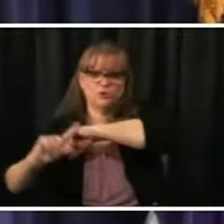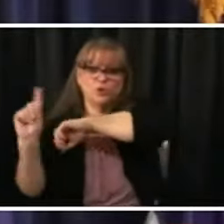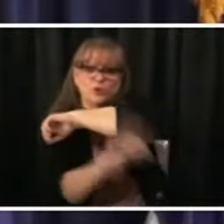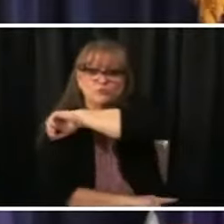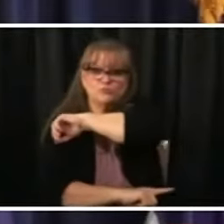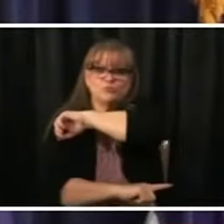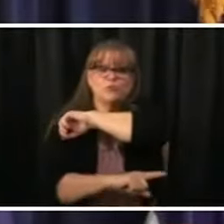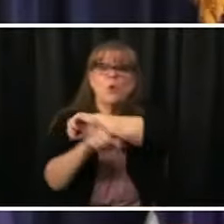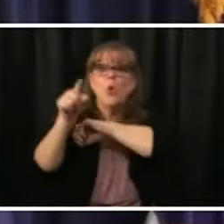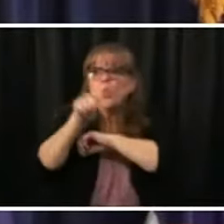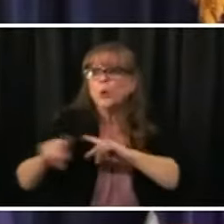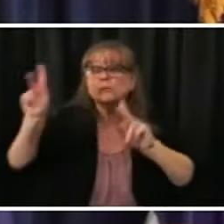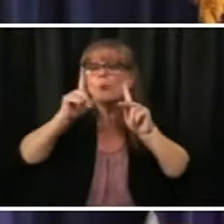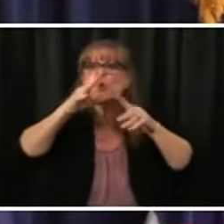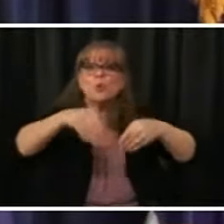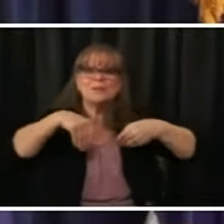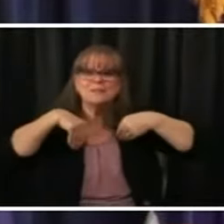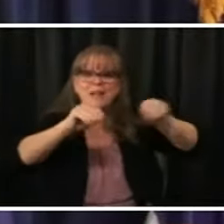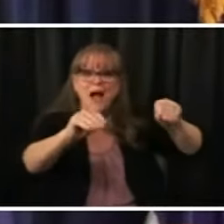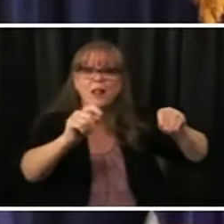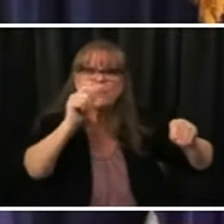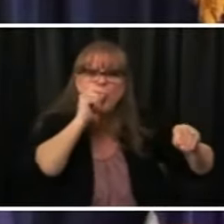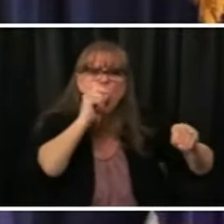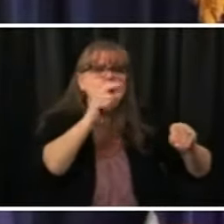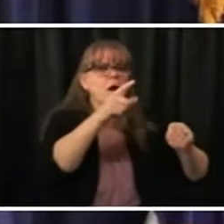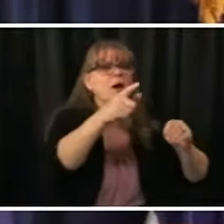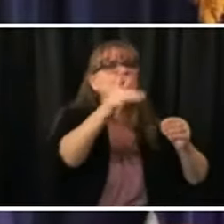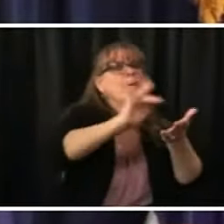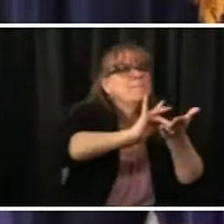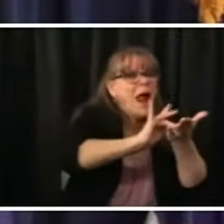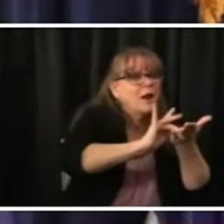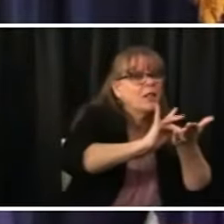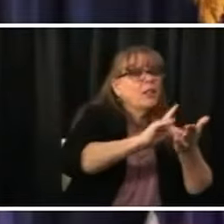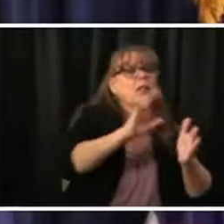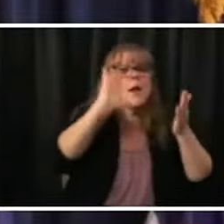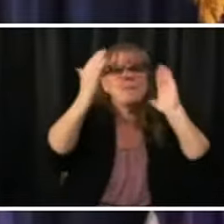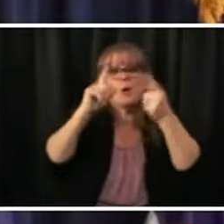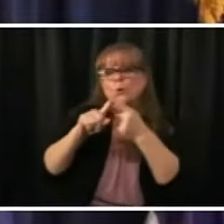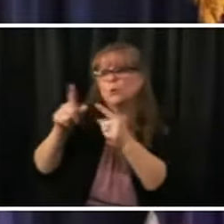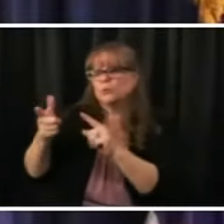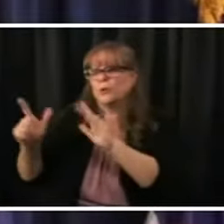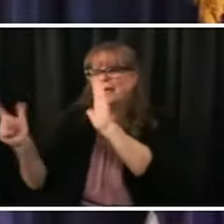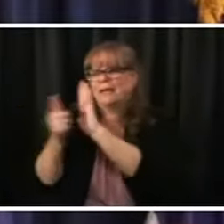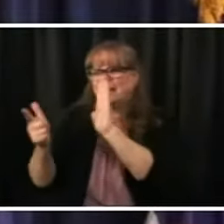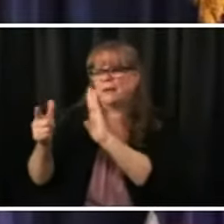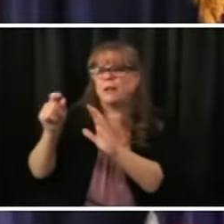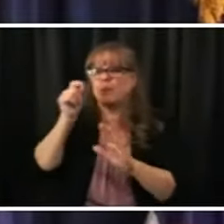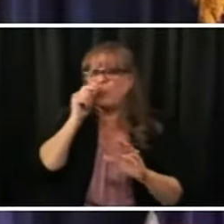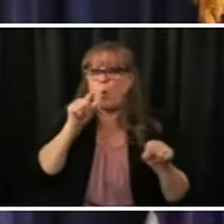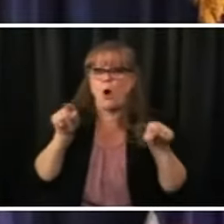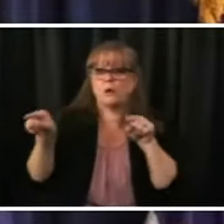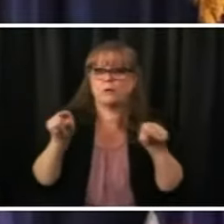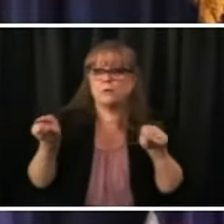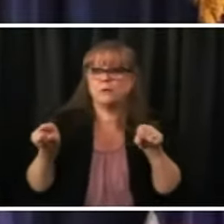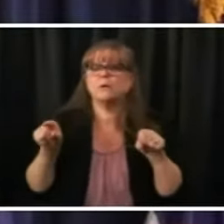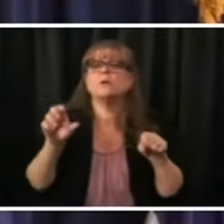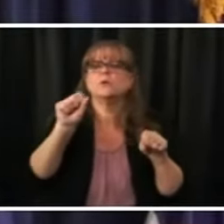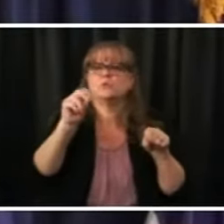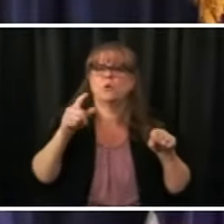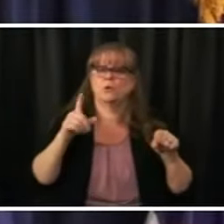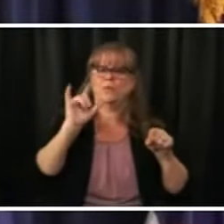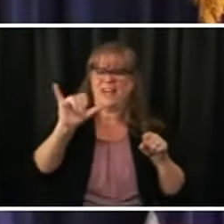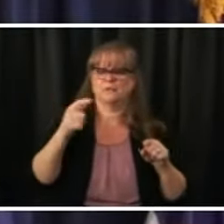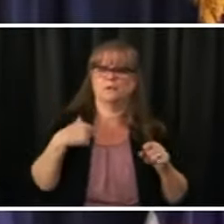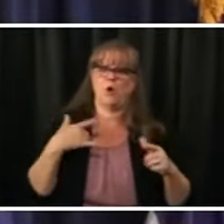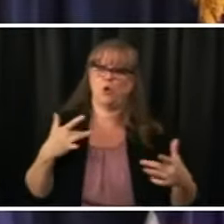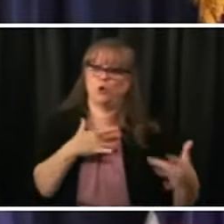or illegal marijuana to children that are underage. If we share that concern completely, we believe that